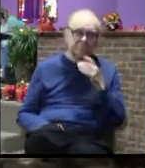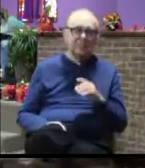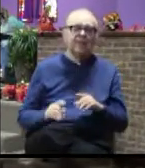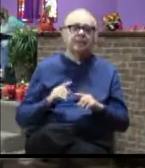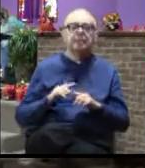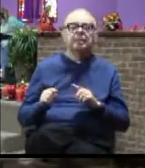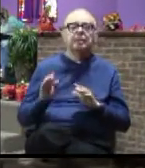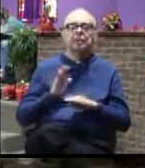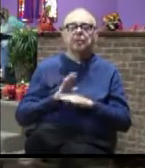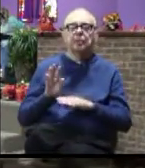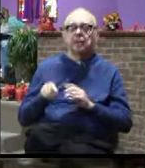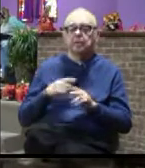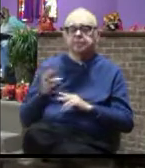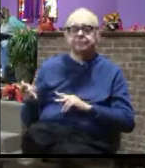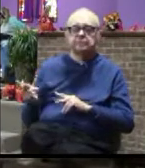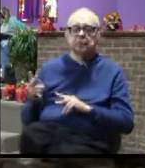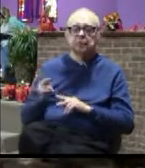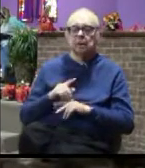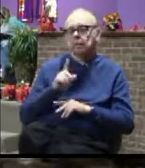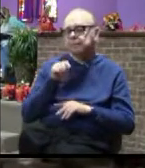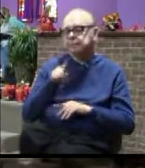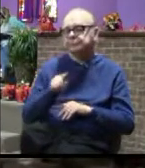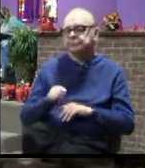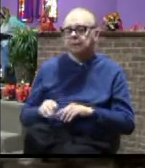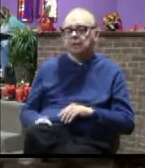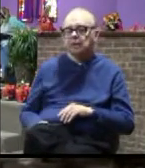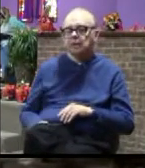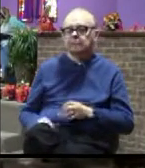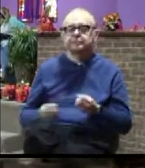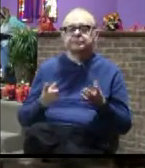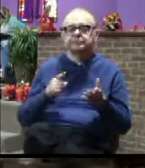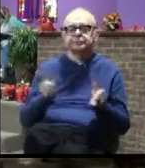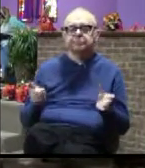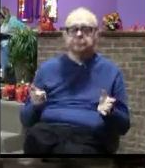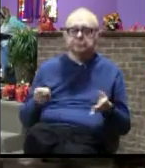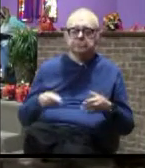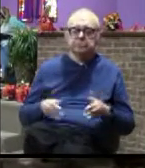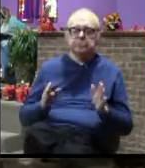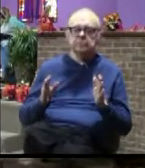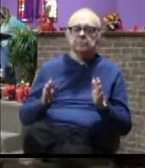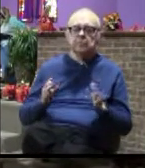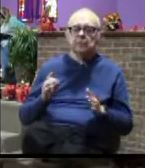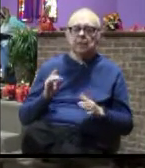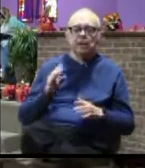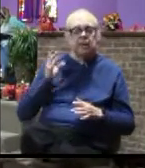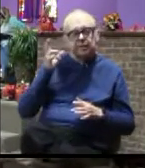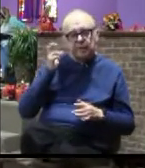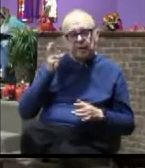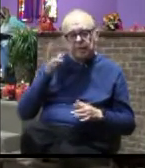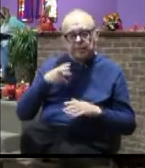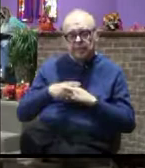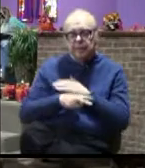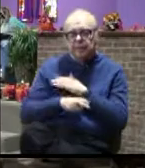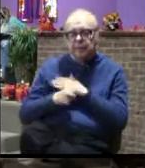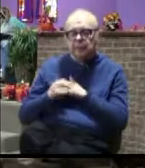because it's too busy thinking about something else my question to you ladies and gentlemen is this how much are you going to let him steal of your inheritance